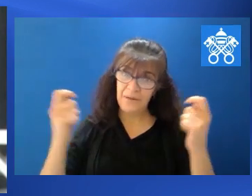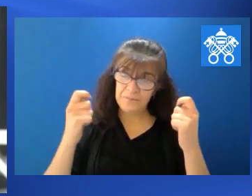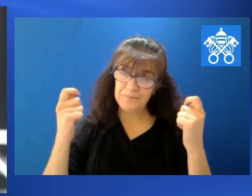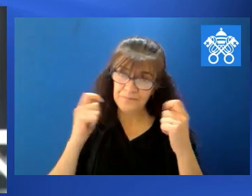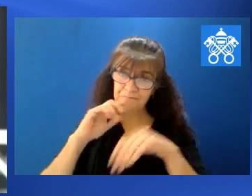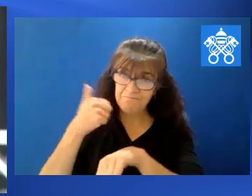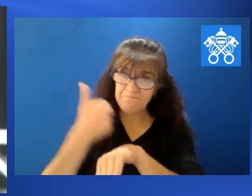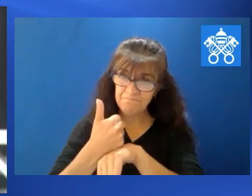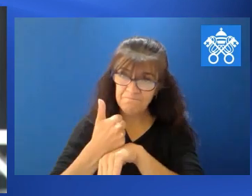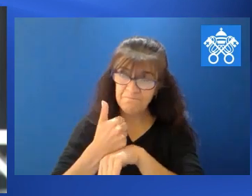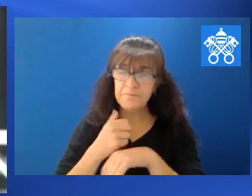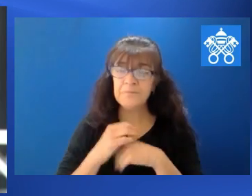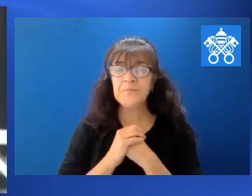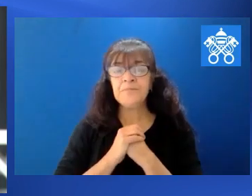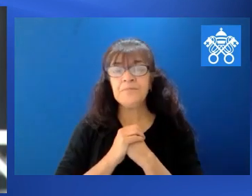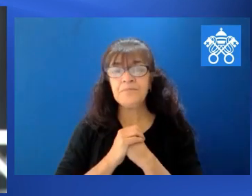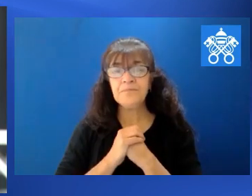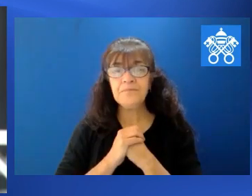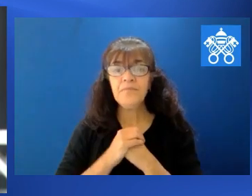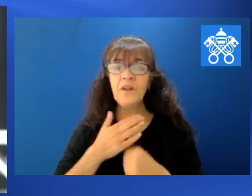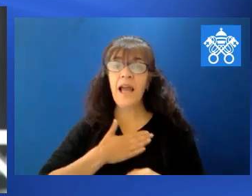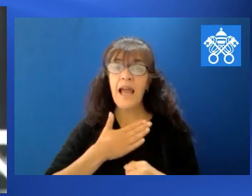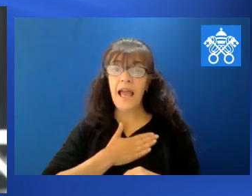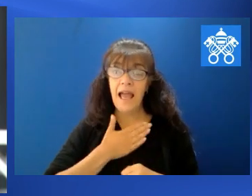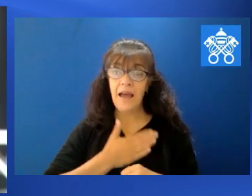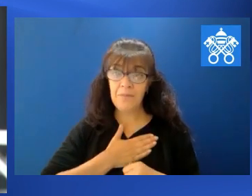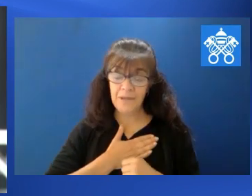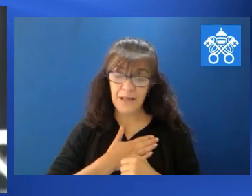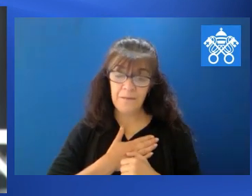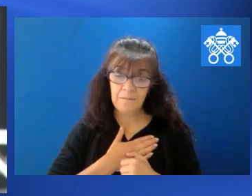general chapters. I'm happy to